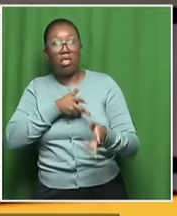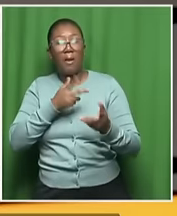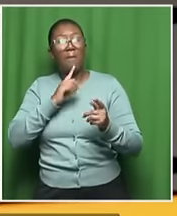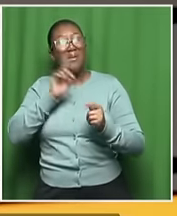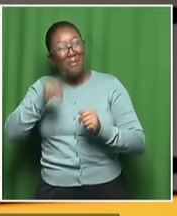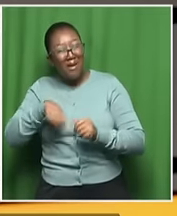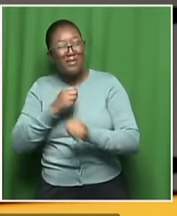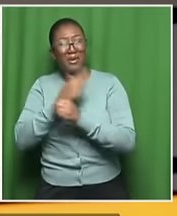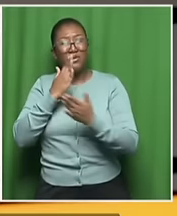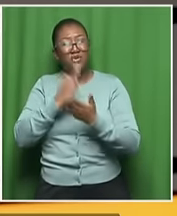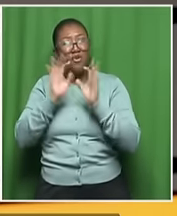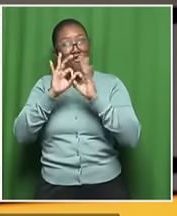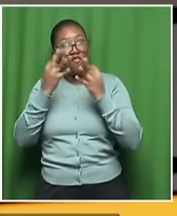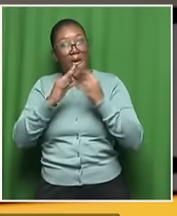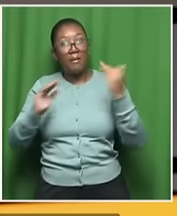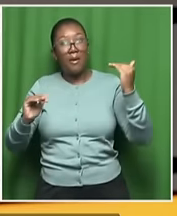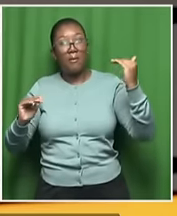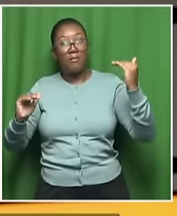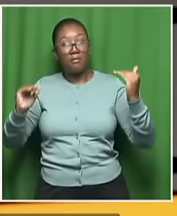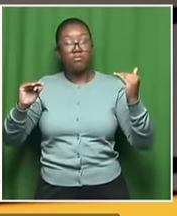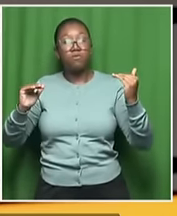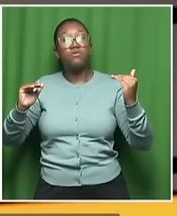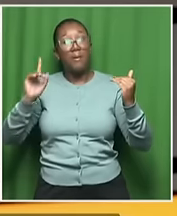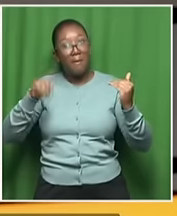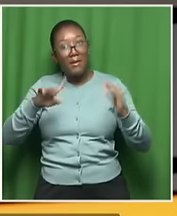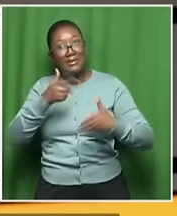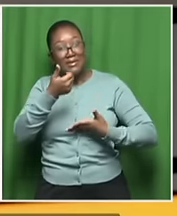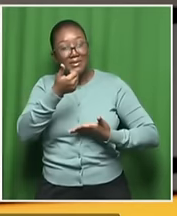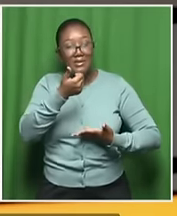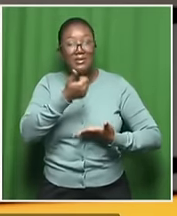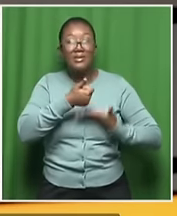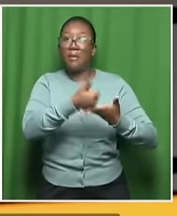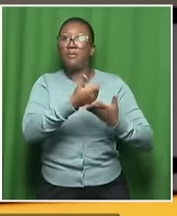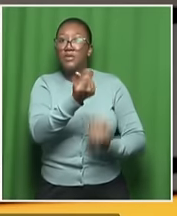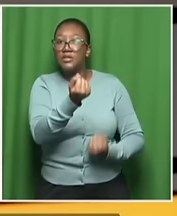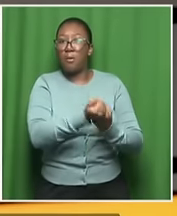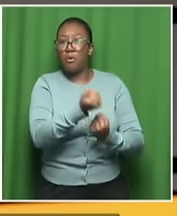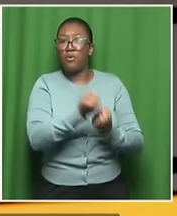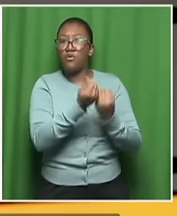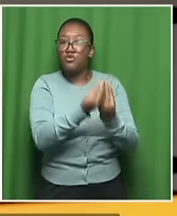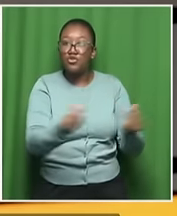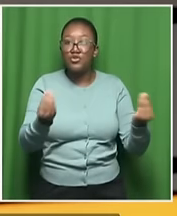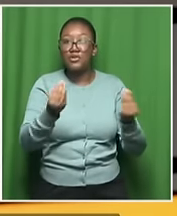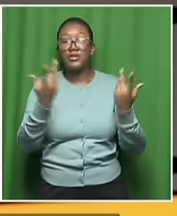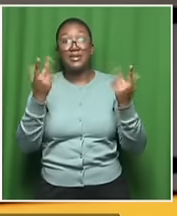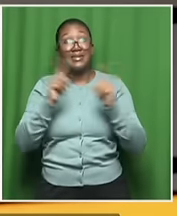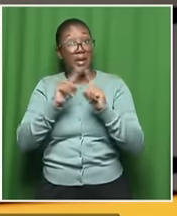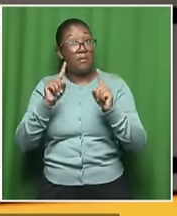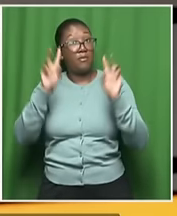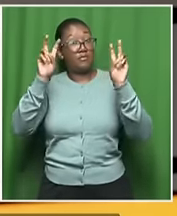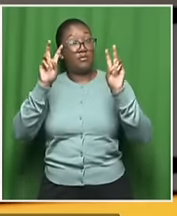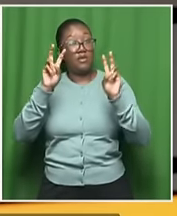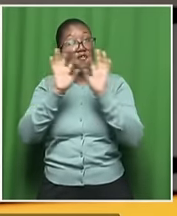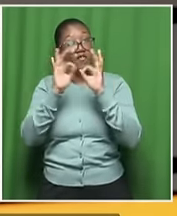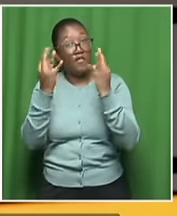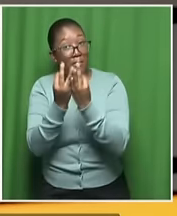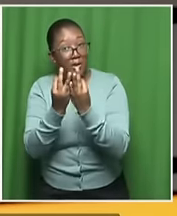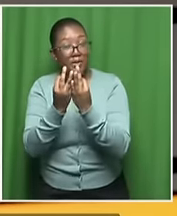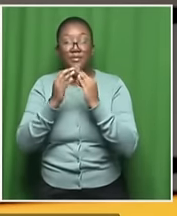balance back. The parents, if you specifically use the example of family, give